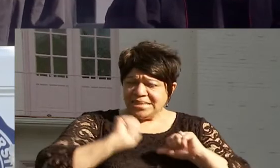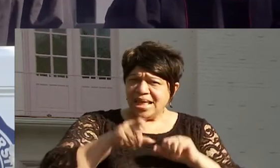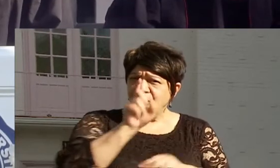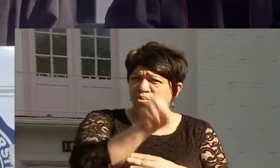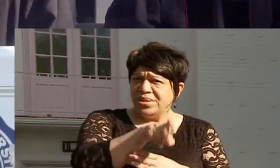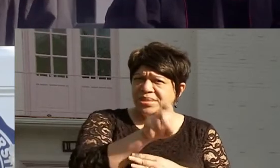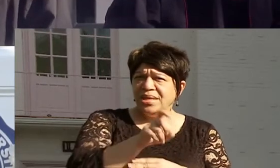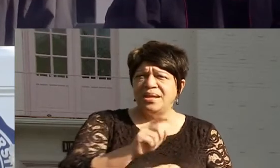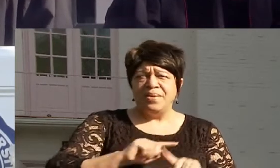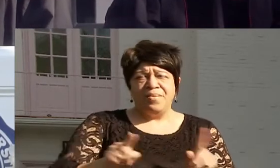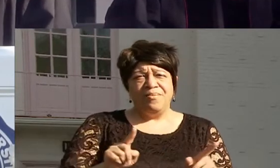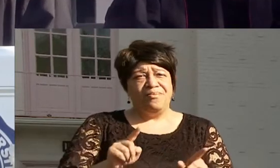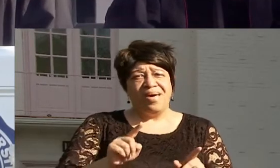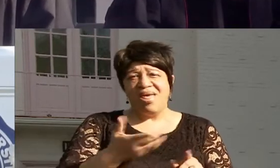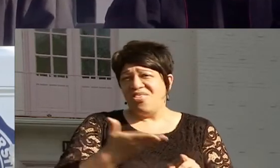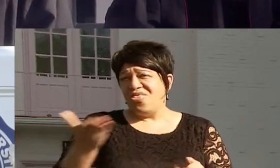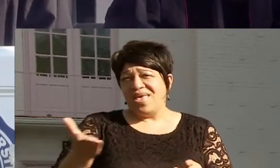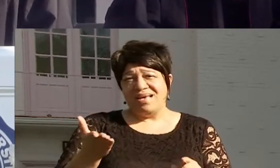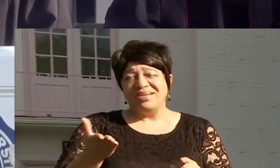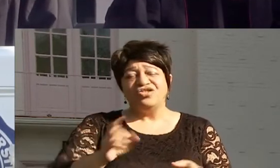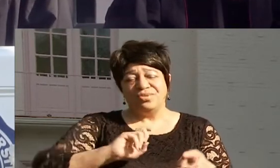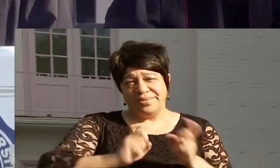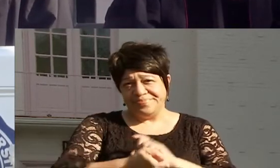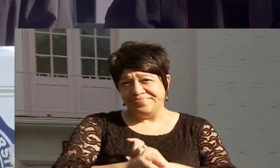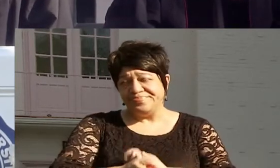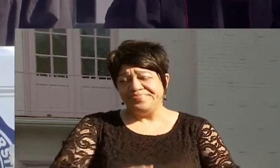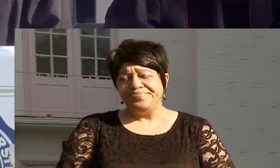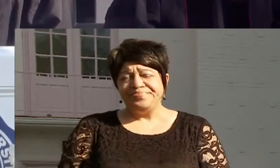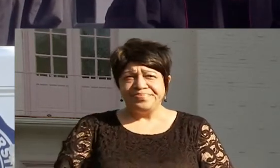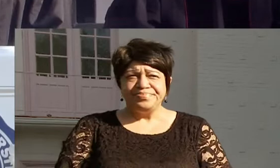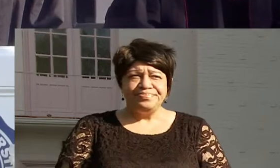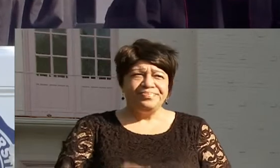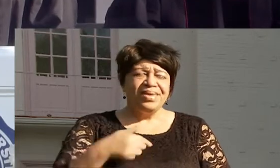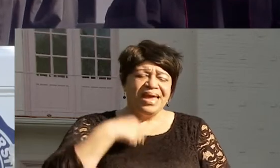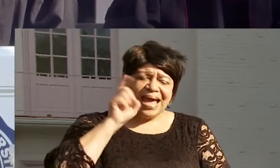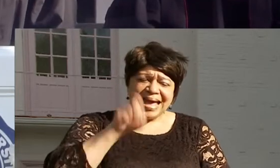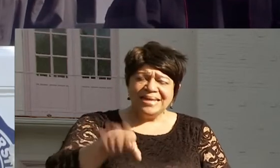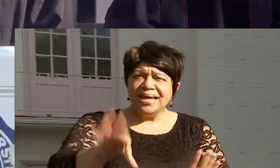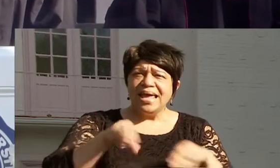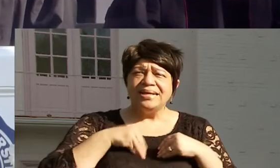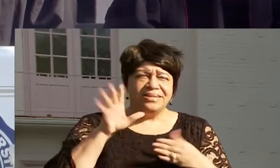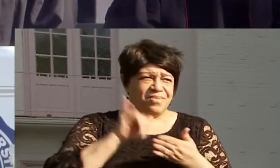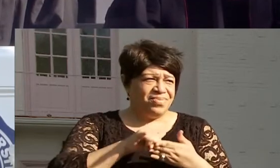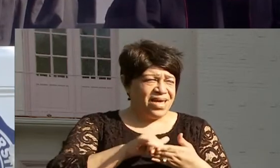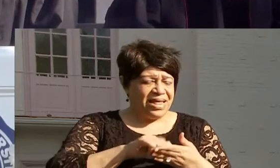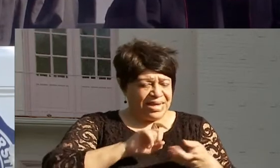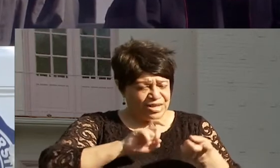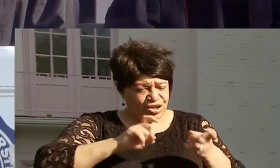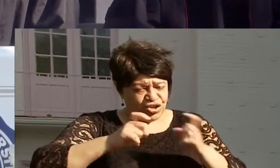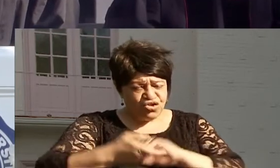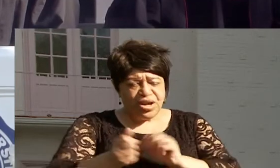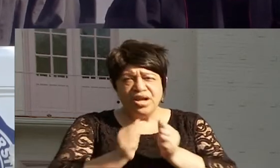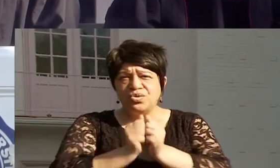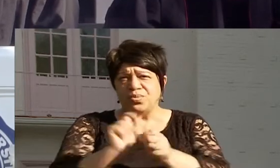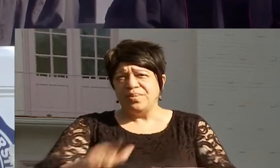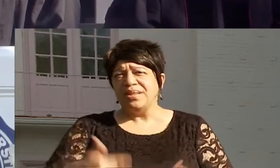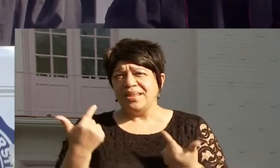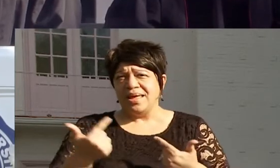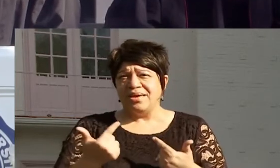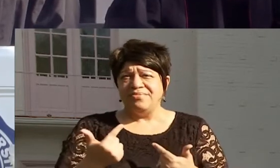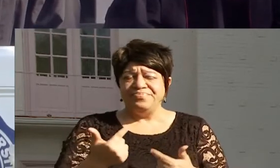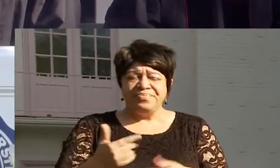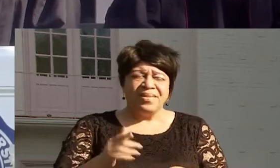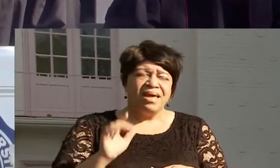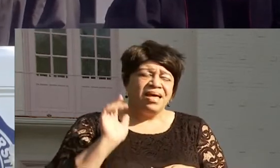like I said, things don't remain the same. I had to accept that and adjust. Not long after I got what